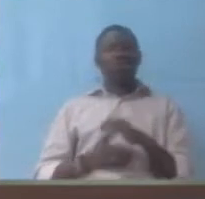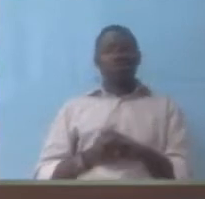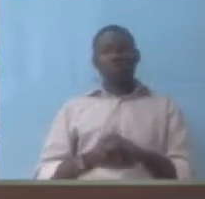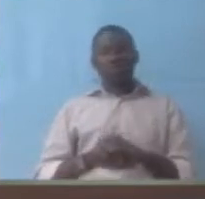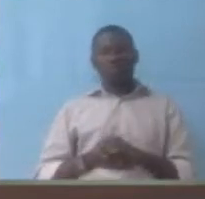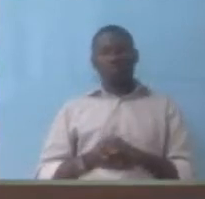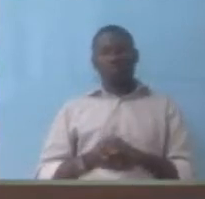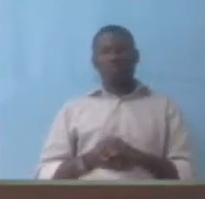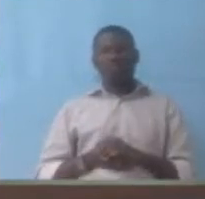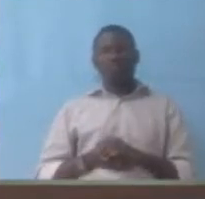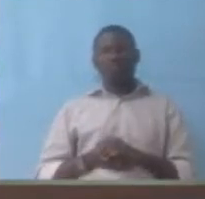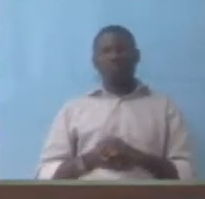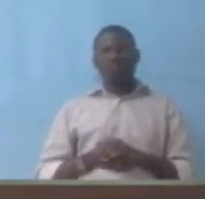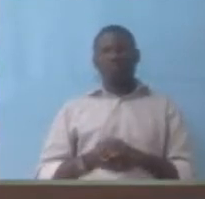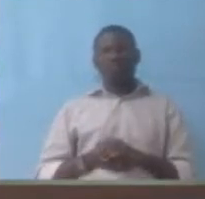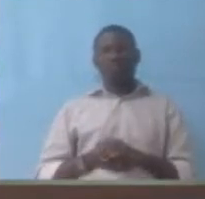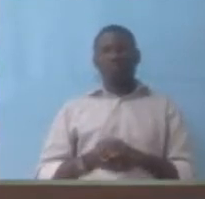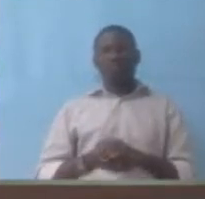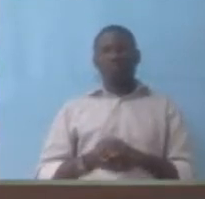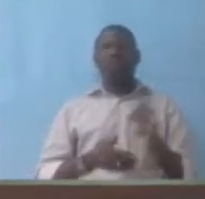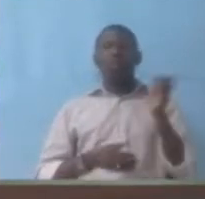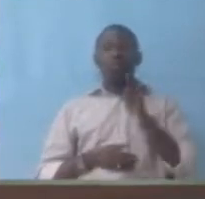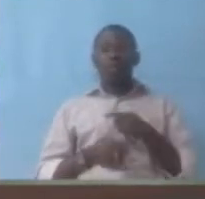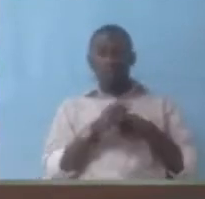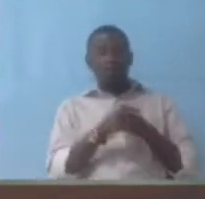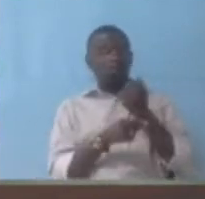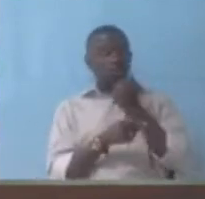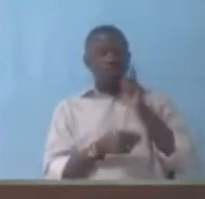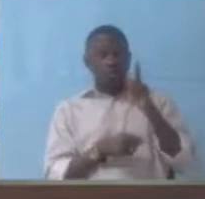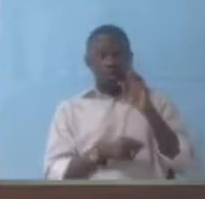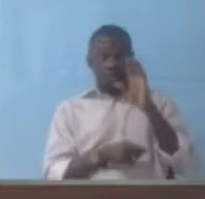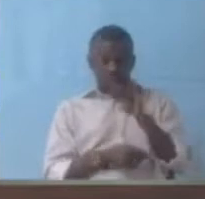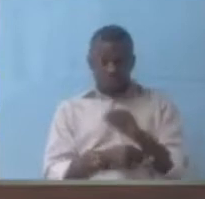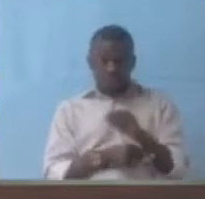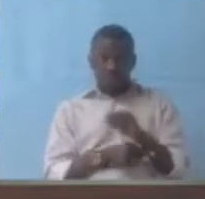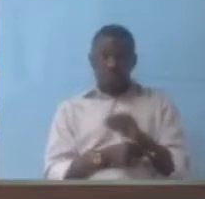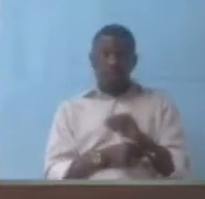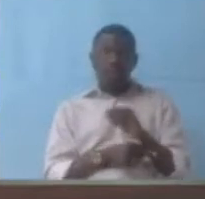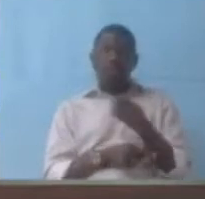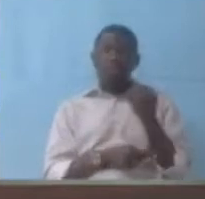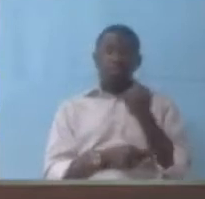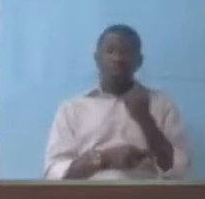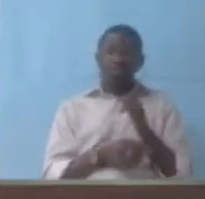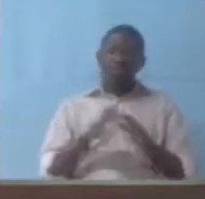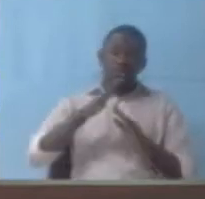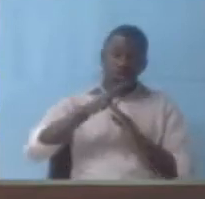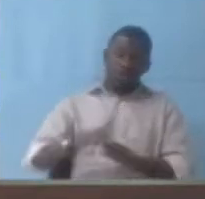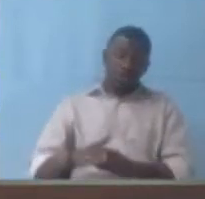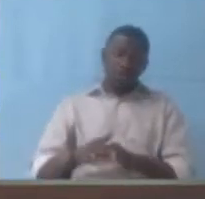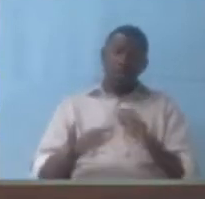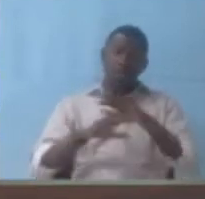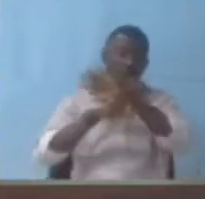walang fereng. What decree number one did? Decree number one ye menke. Is to suspend all